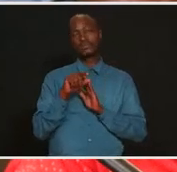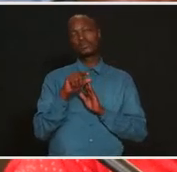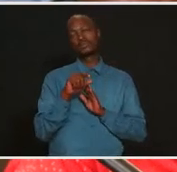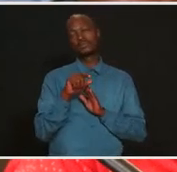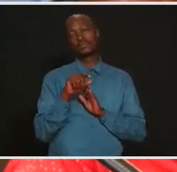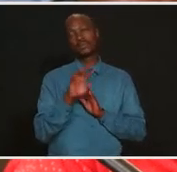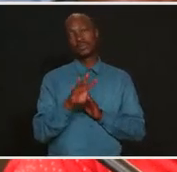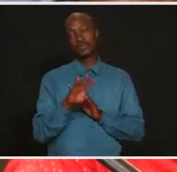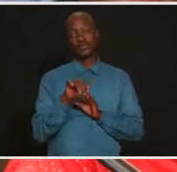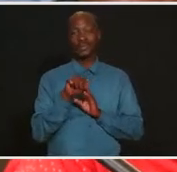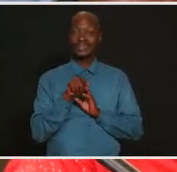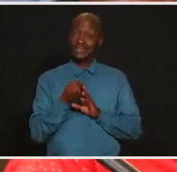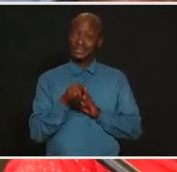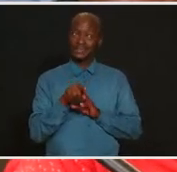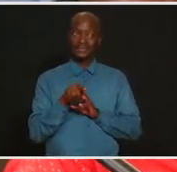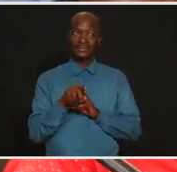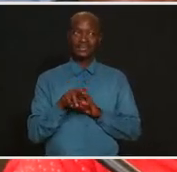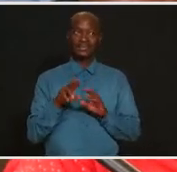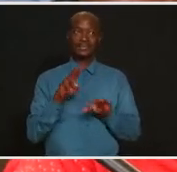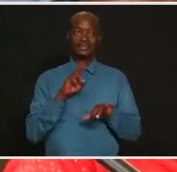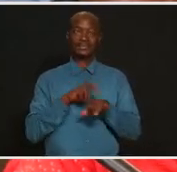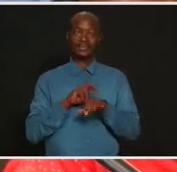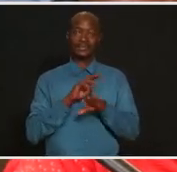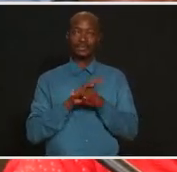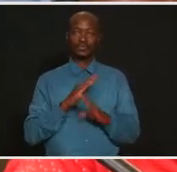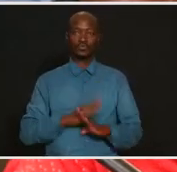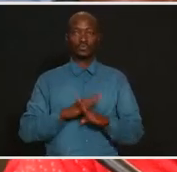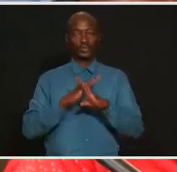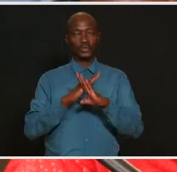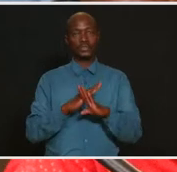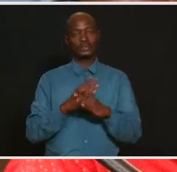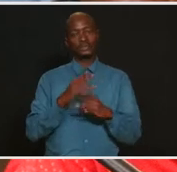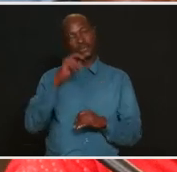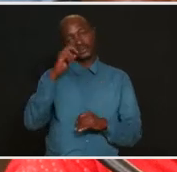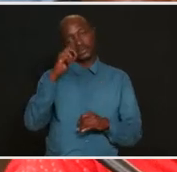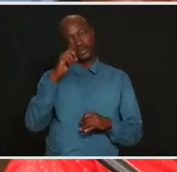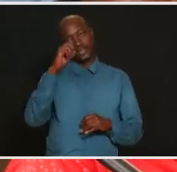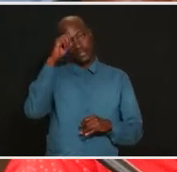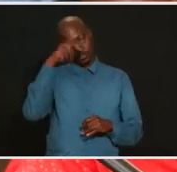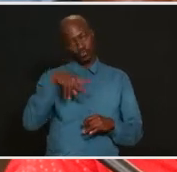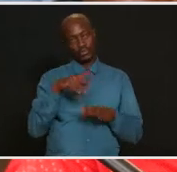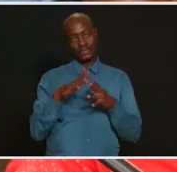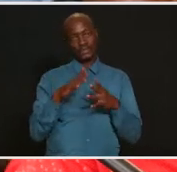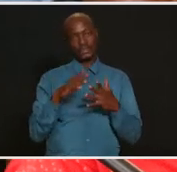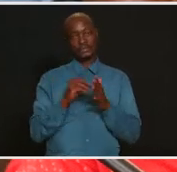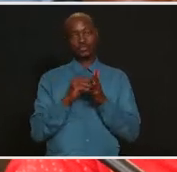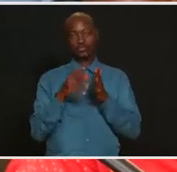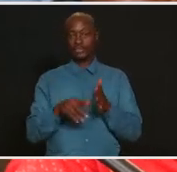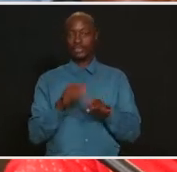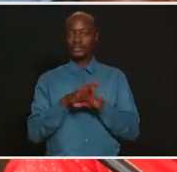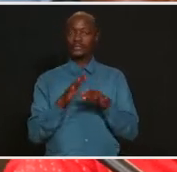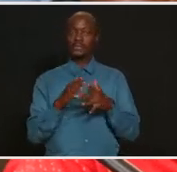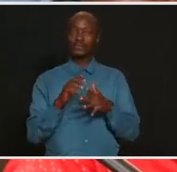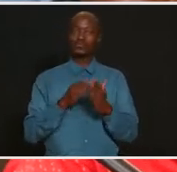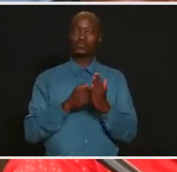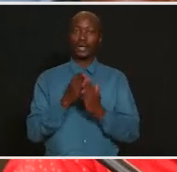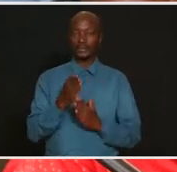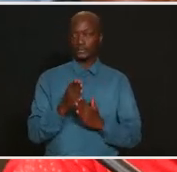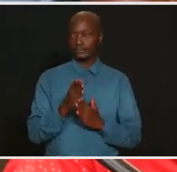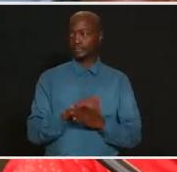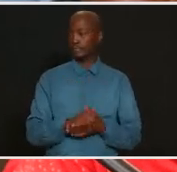requirement is critical also to protect Learners rights the bill provides the School